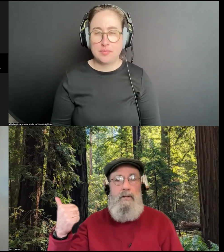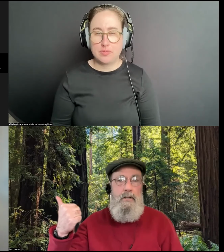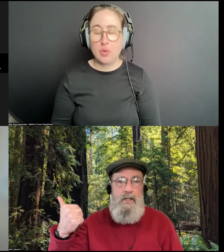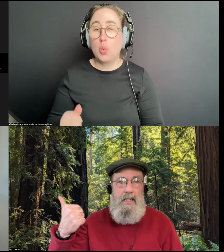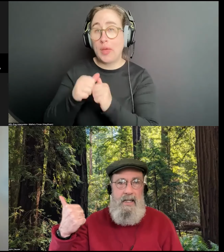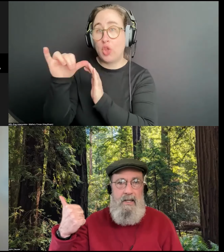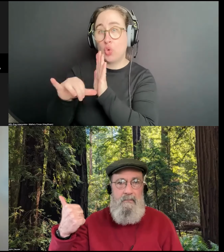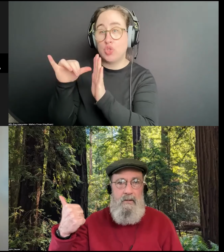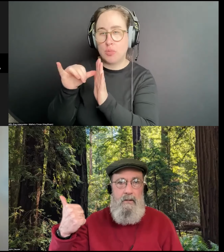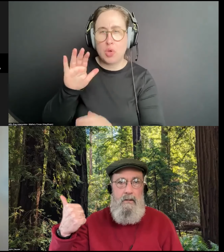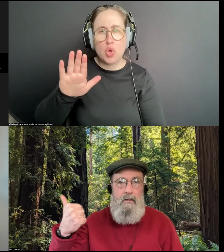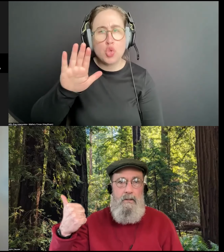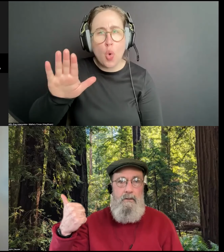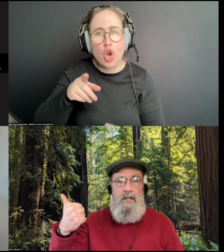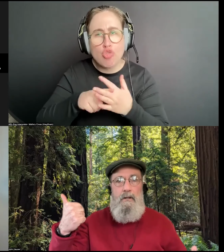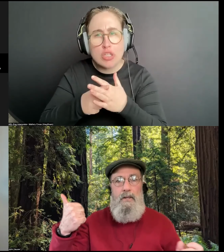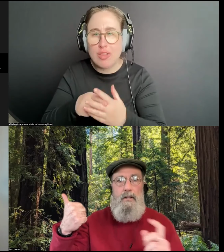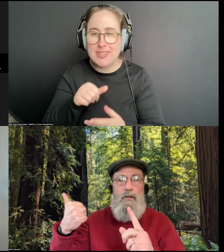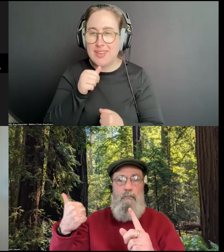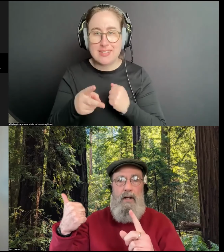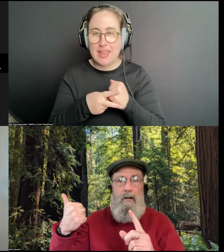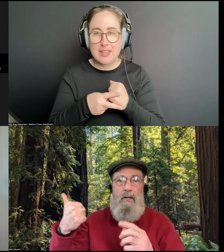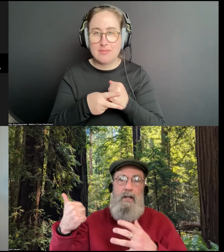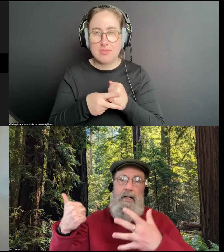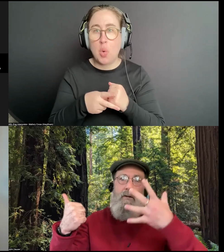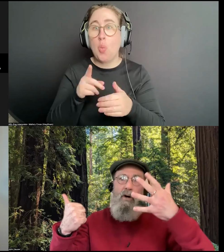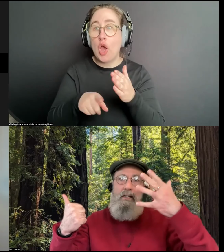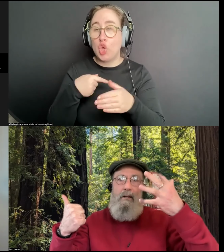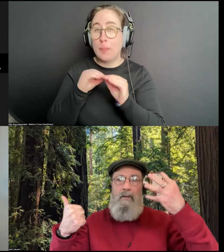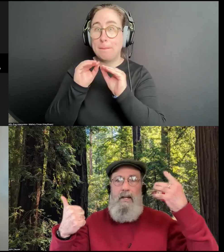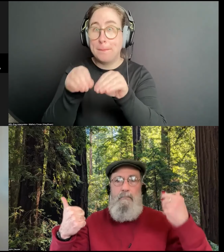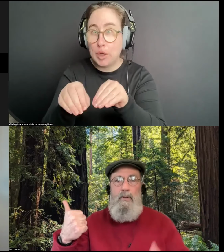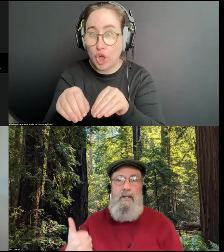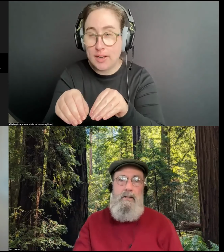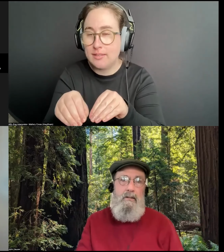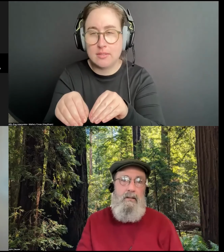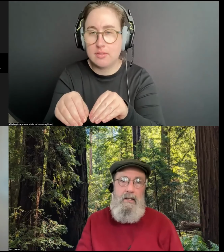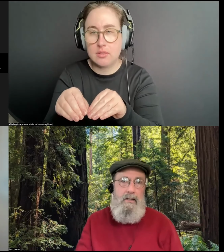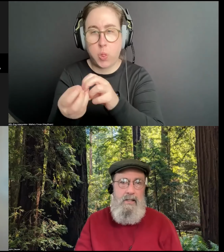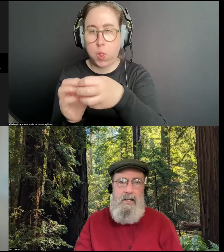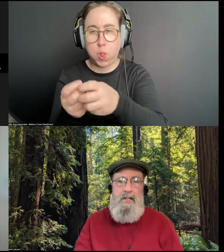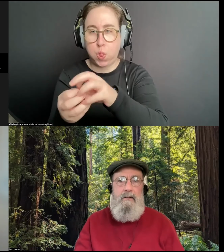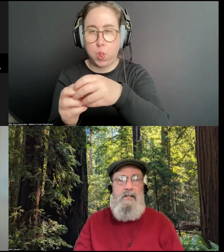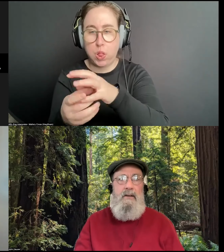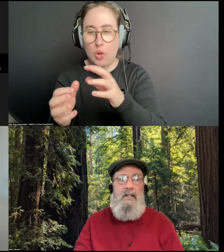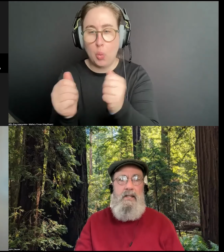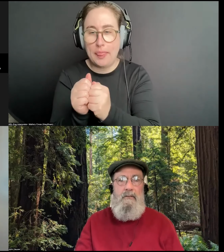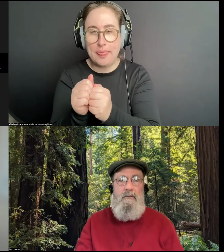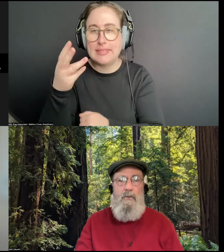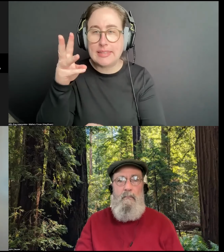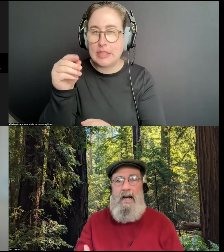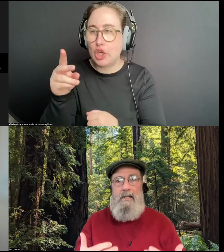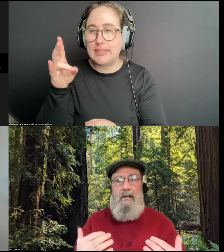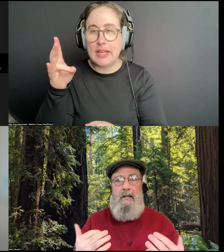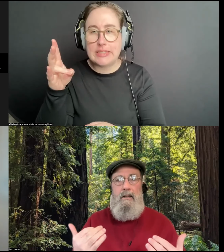your original's not saved. The original thing that you put out, it winds up getting put into like 16 or 17